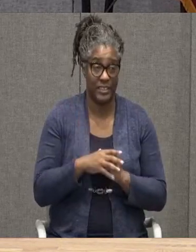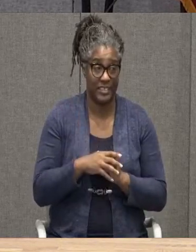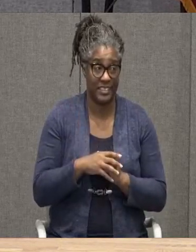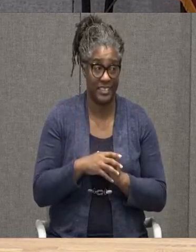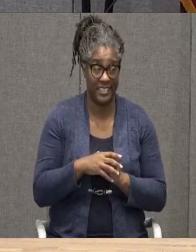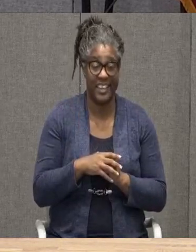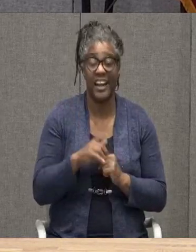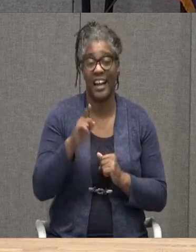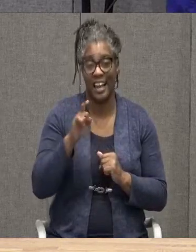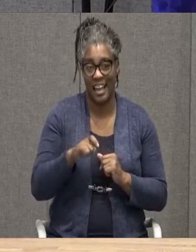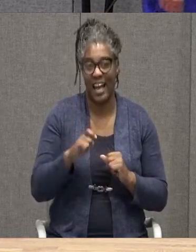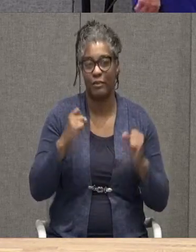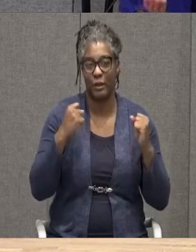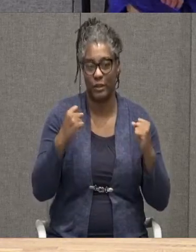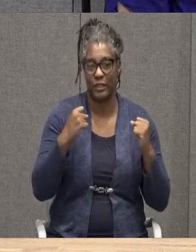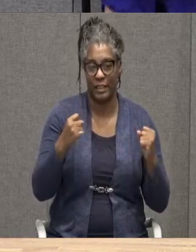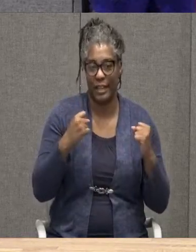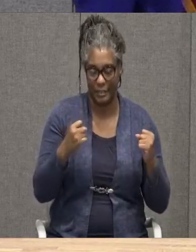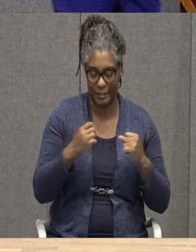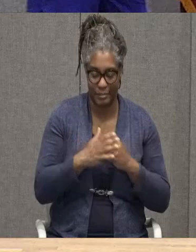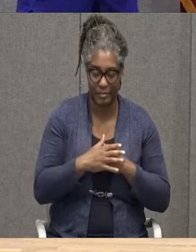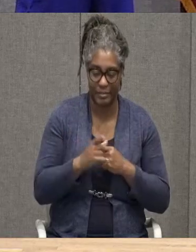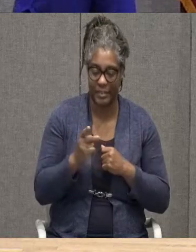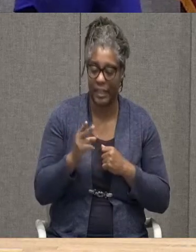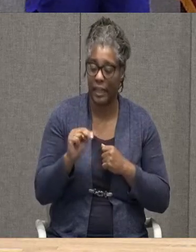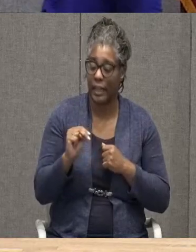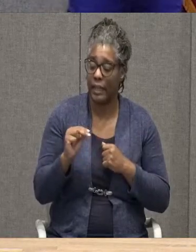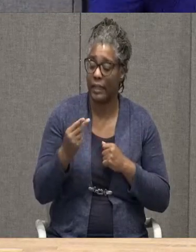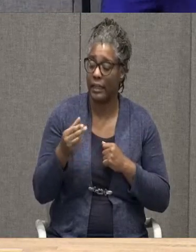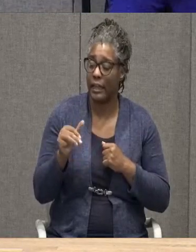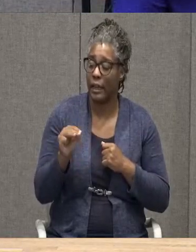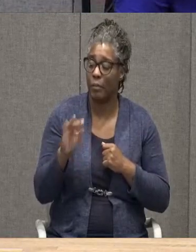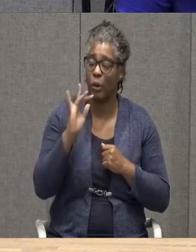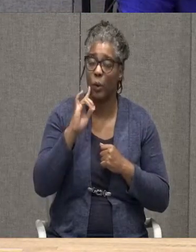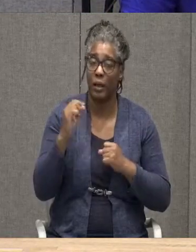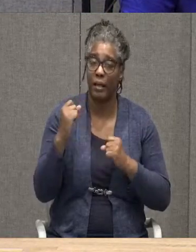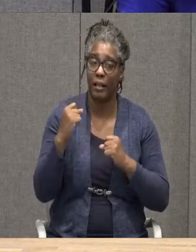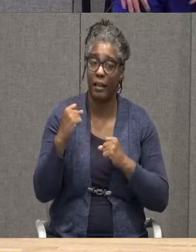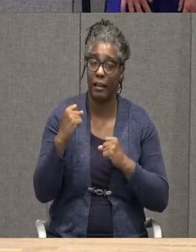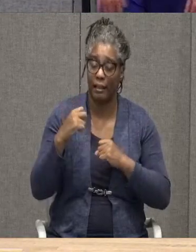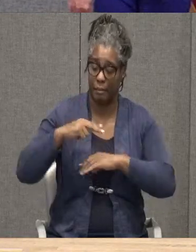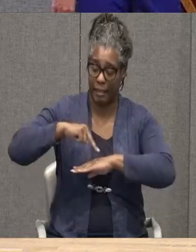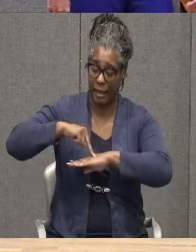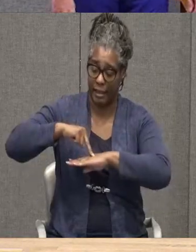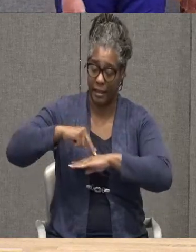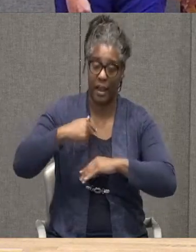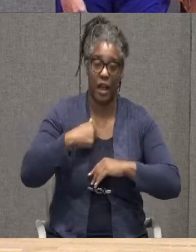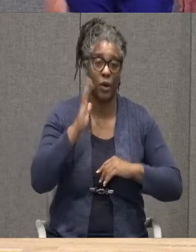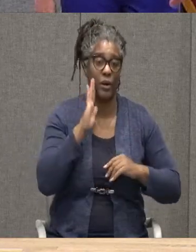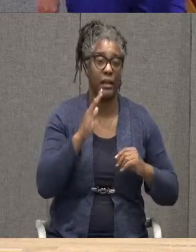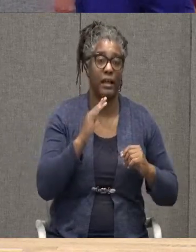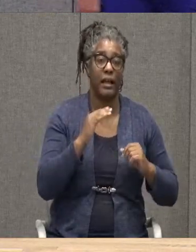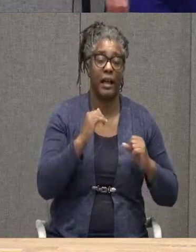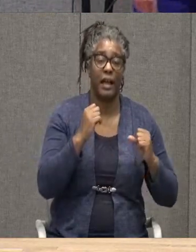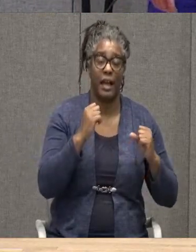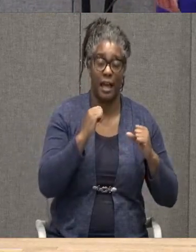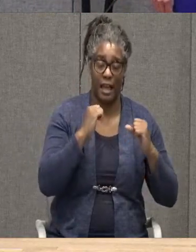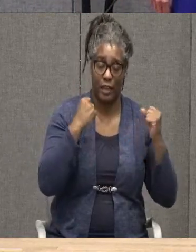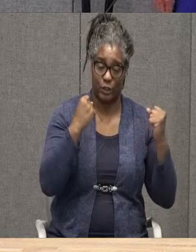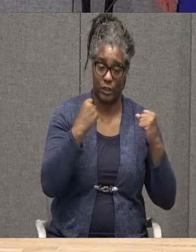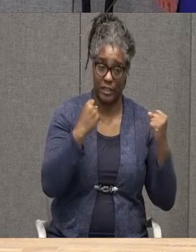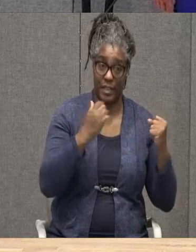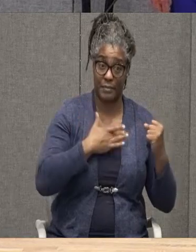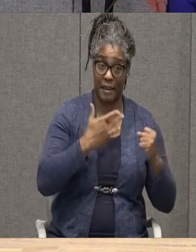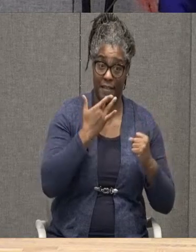to do an exercise. So Mr. Dunham, you're gonna hold the plank while I do an exercise. My favorite exercise is jumping jacks, so I'm gonna do 10 jumping jacks. This